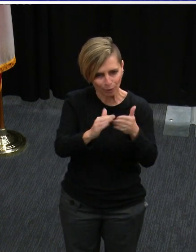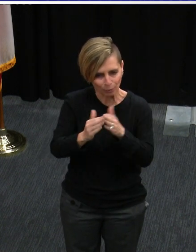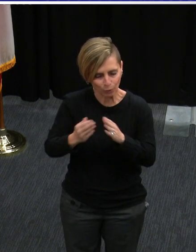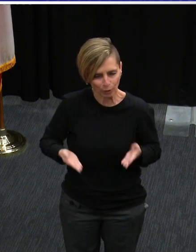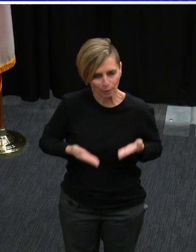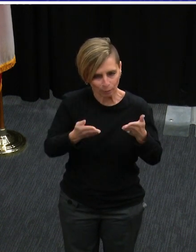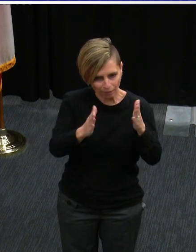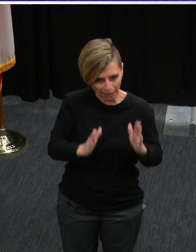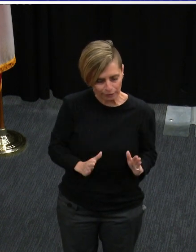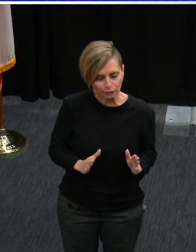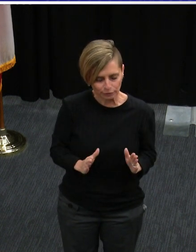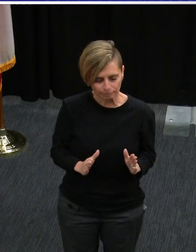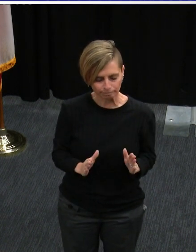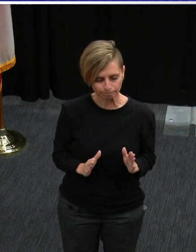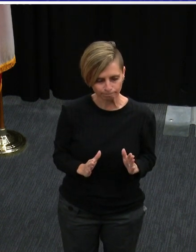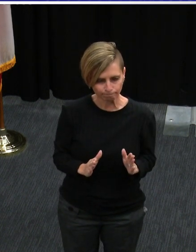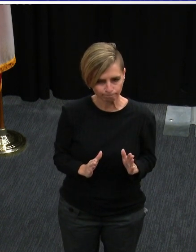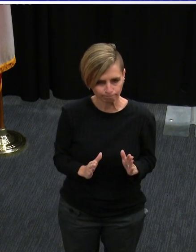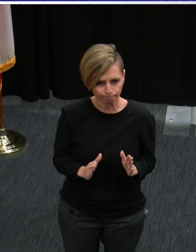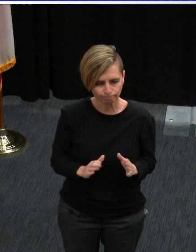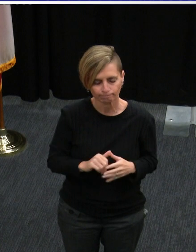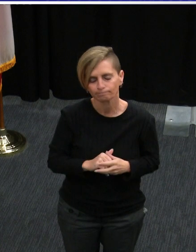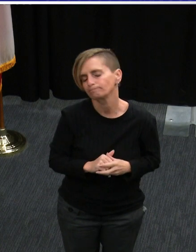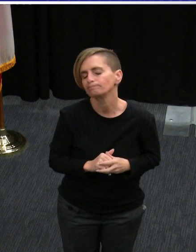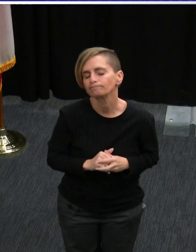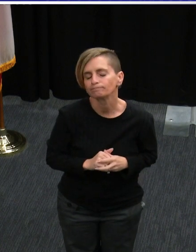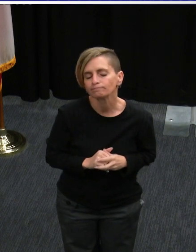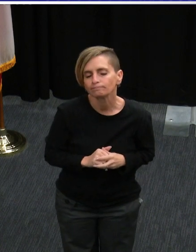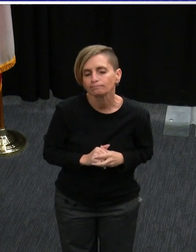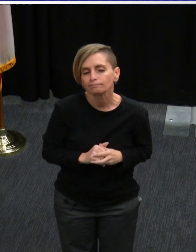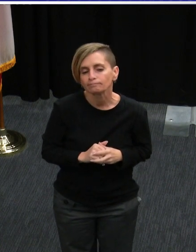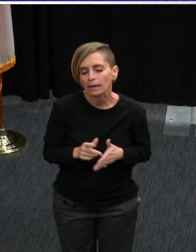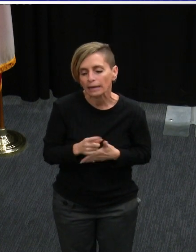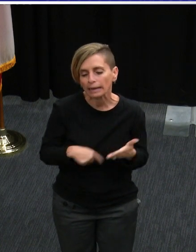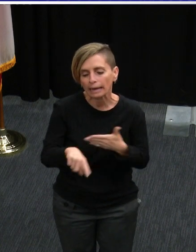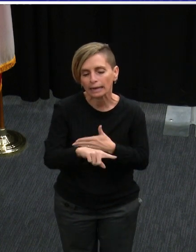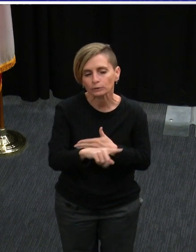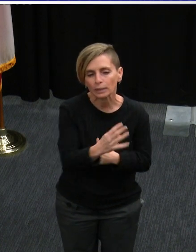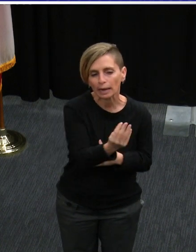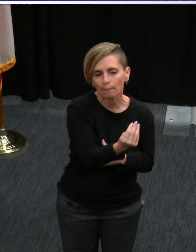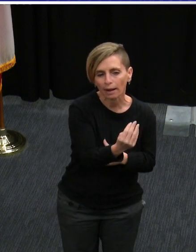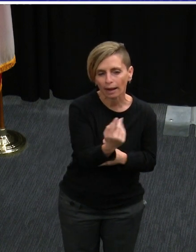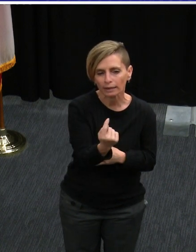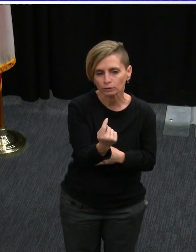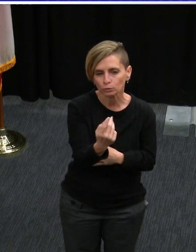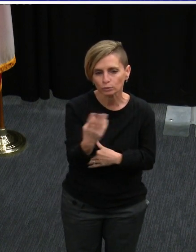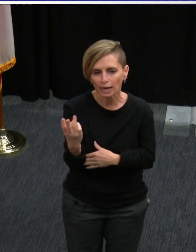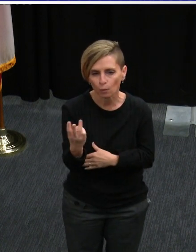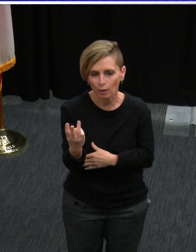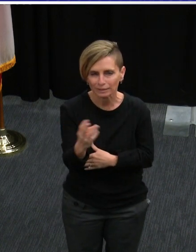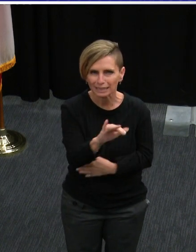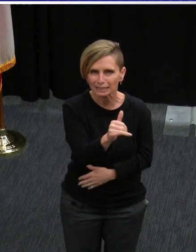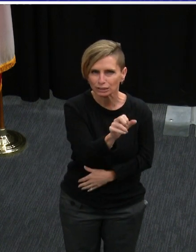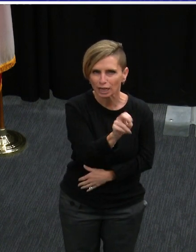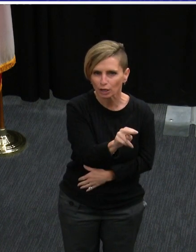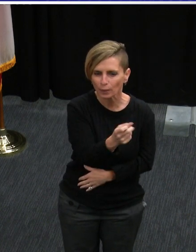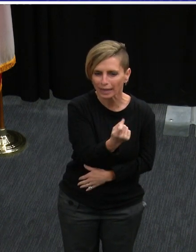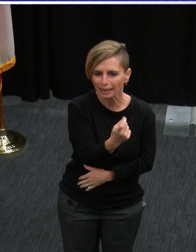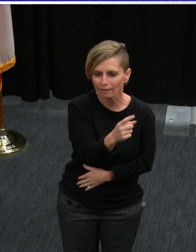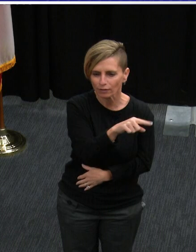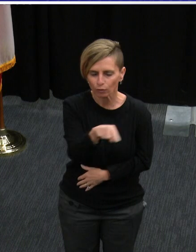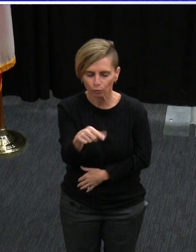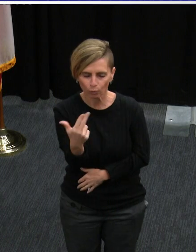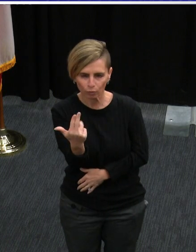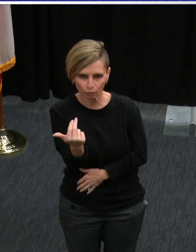are stepping up as one would expect. Now, next Monday, Tuesday, and Wednesday, which is January 11th through the